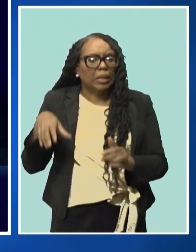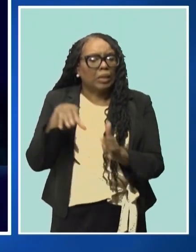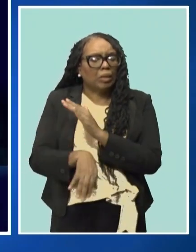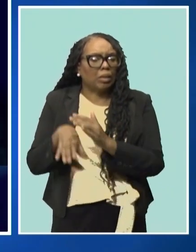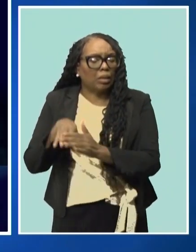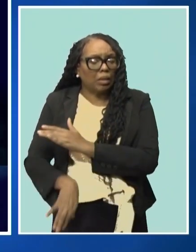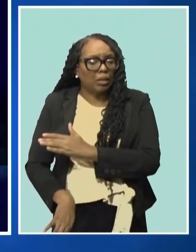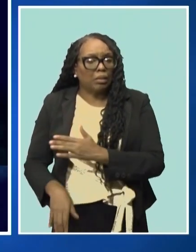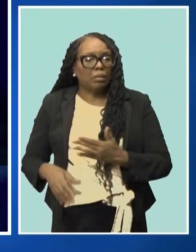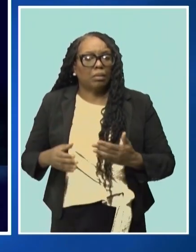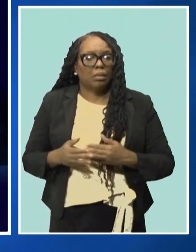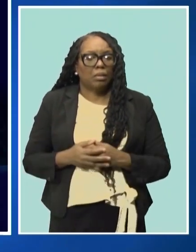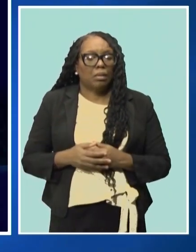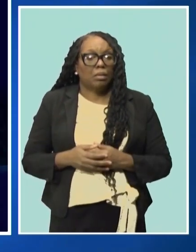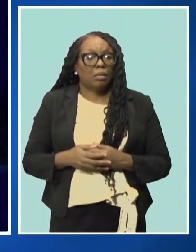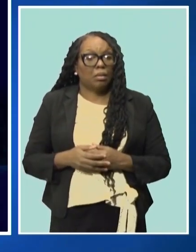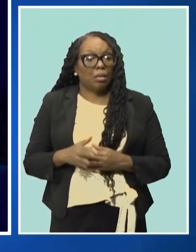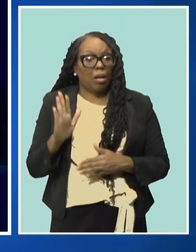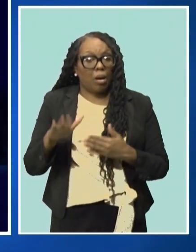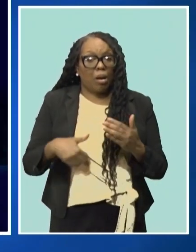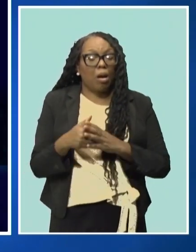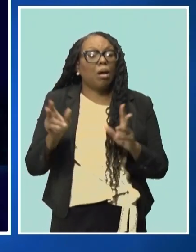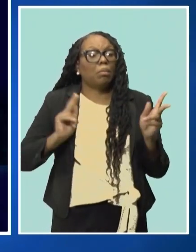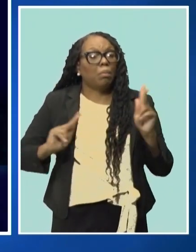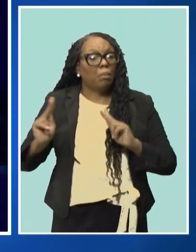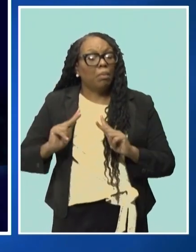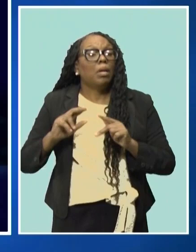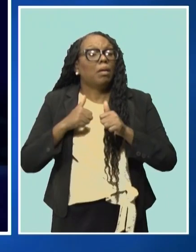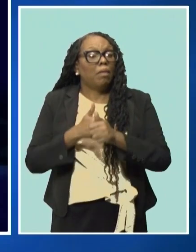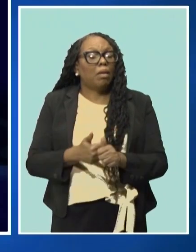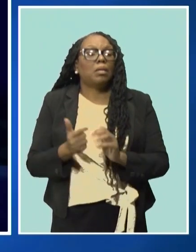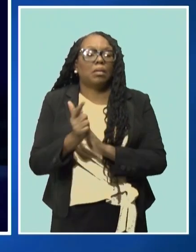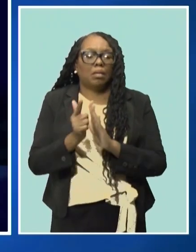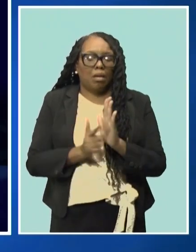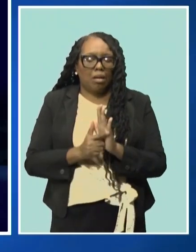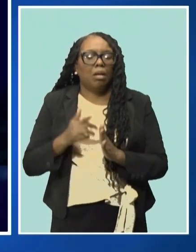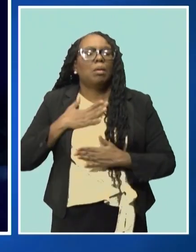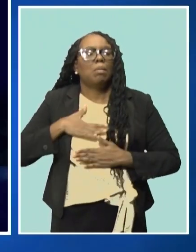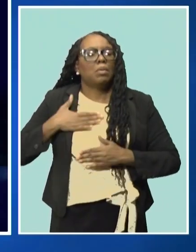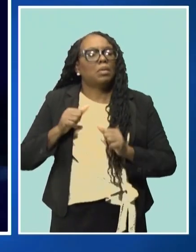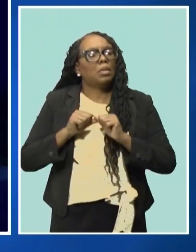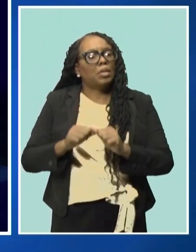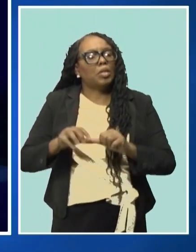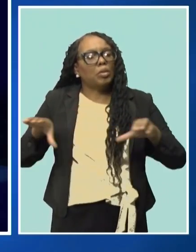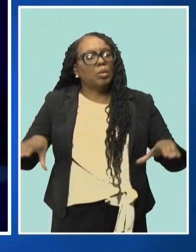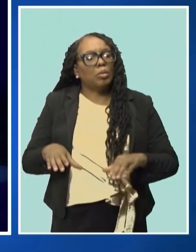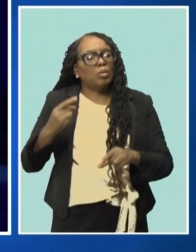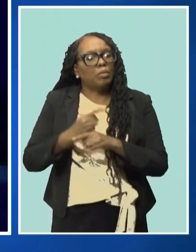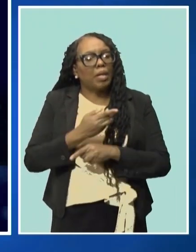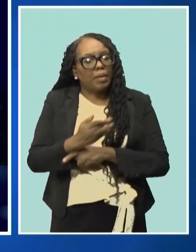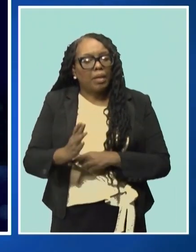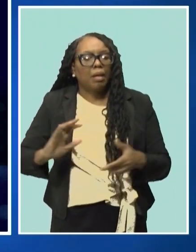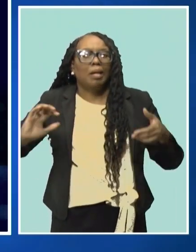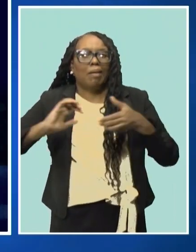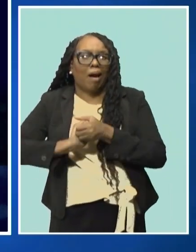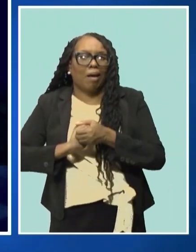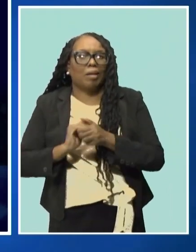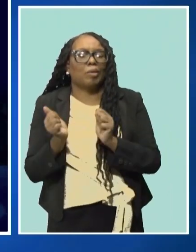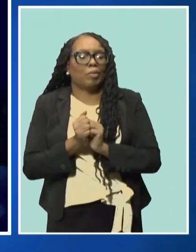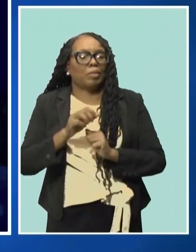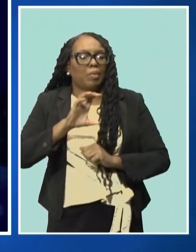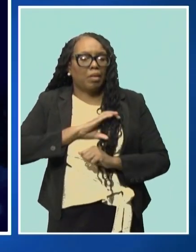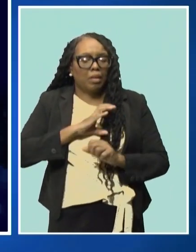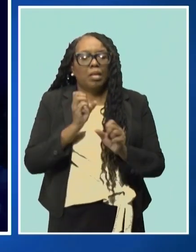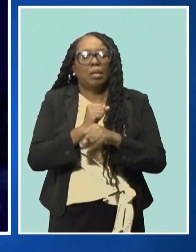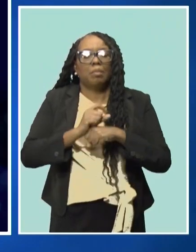We encourage all law-abiding citizens to continue their partnership with us and assist us in keeping our country